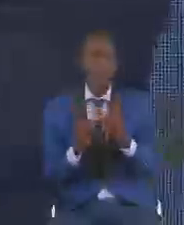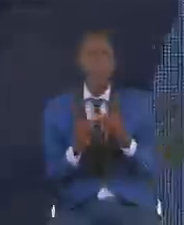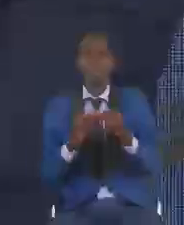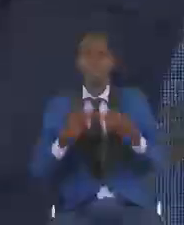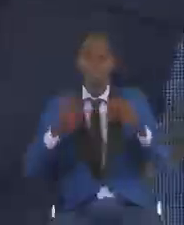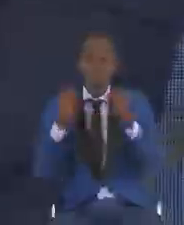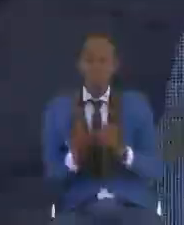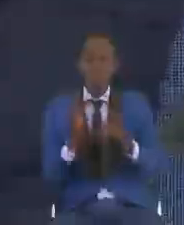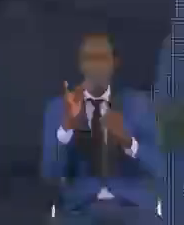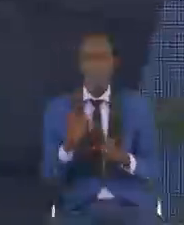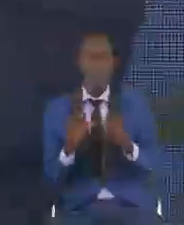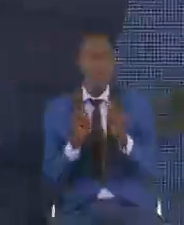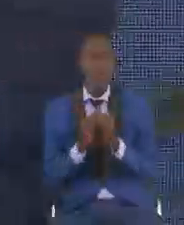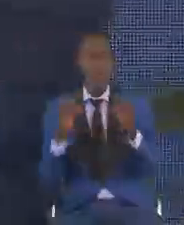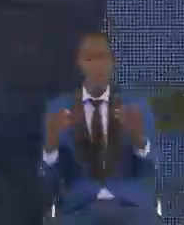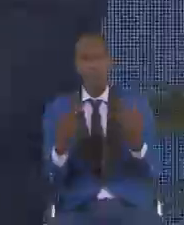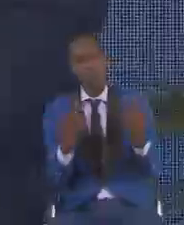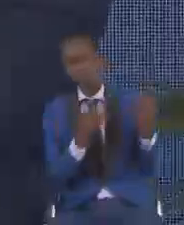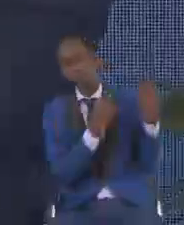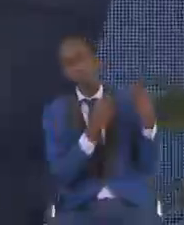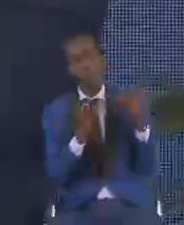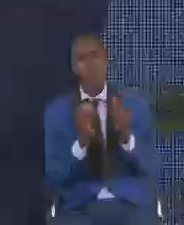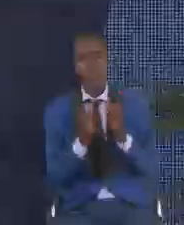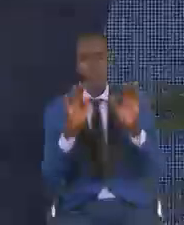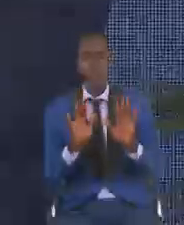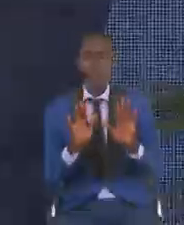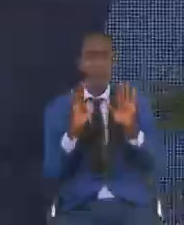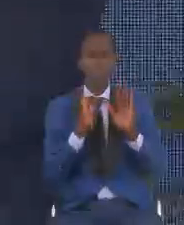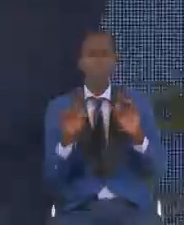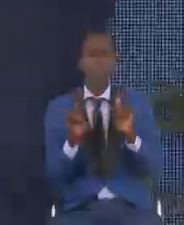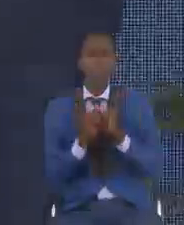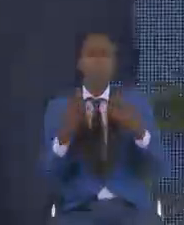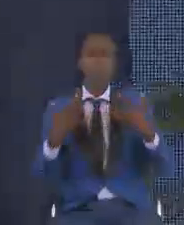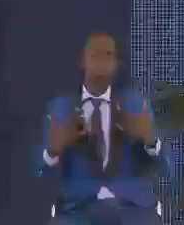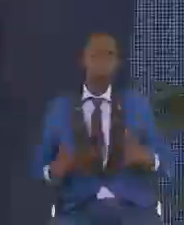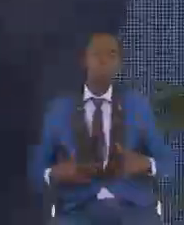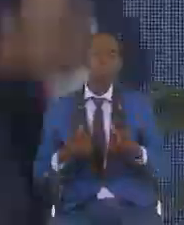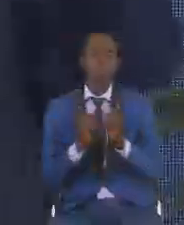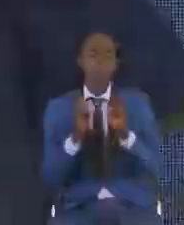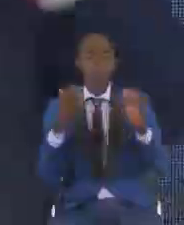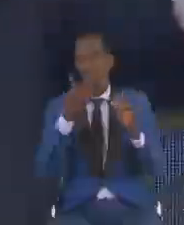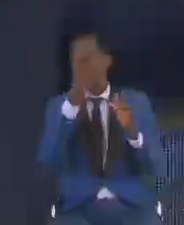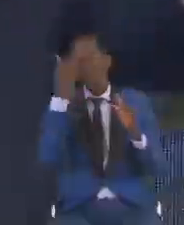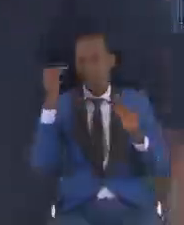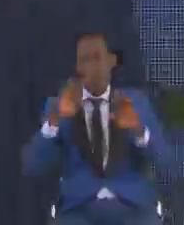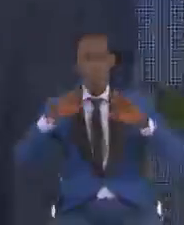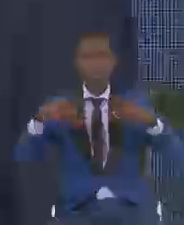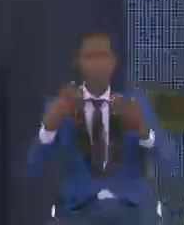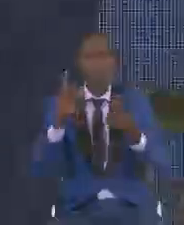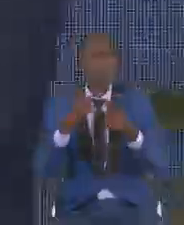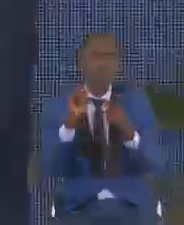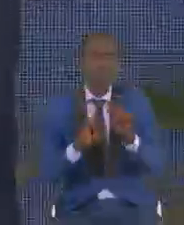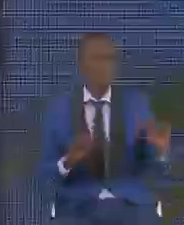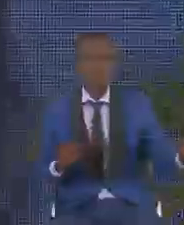Tenaciously, without looking back, without fearing, without fainting, without forgetting, grant